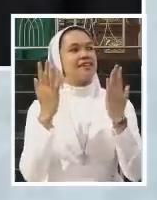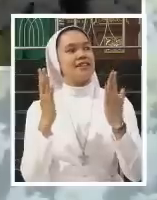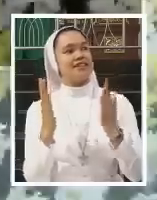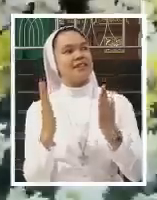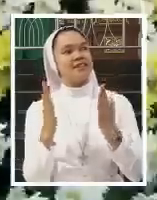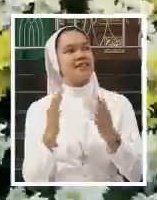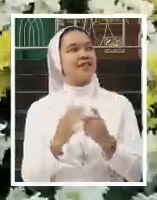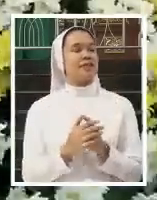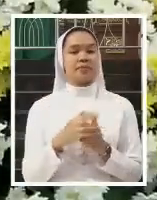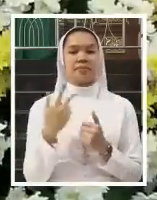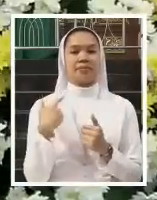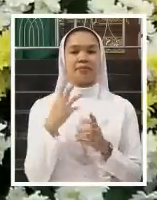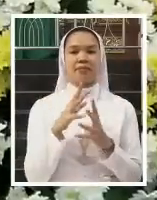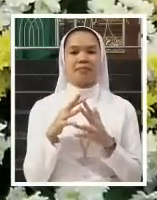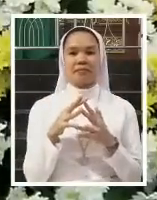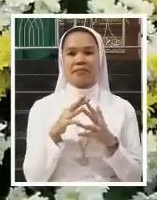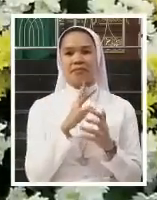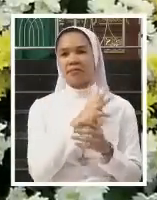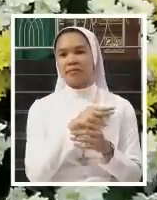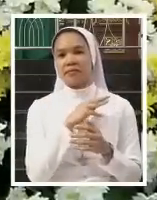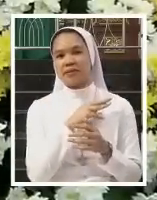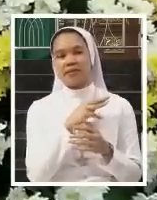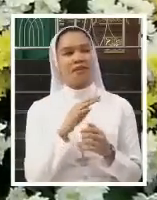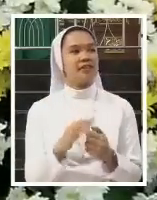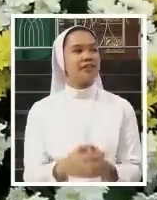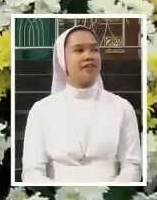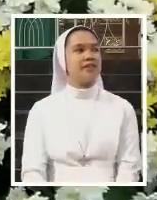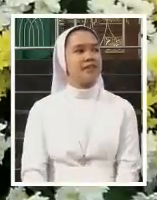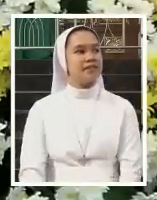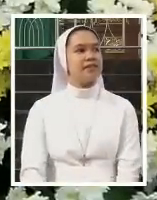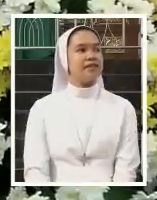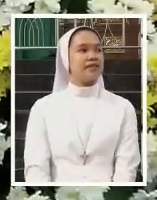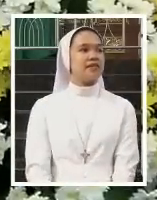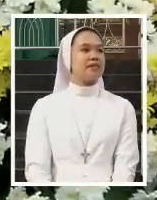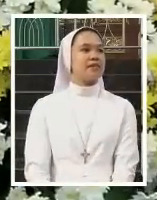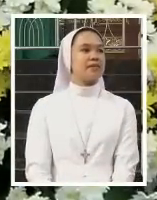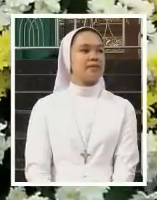represented by Father Baydi Pamangkin,